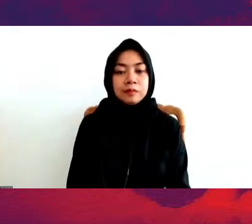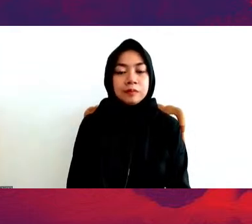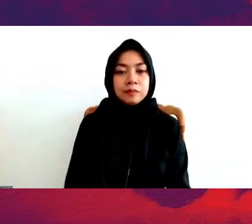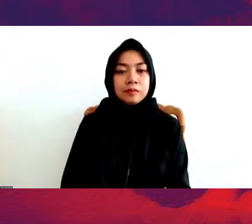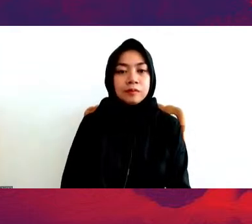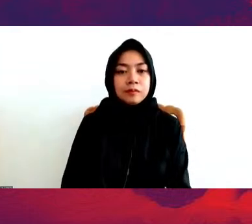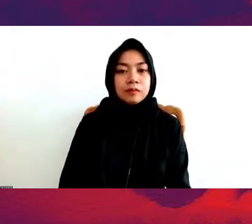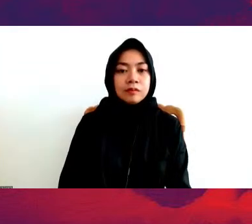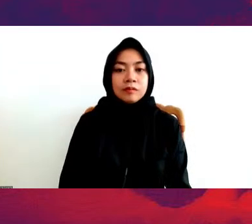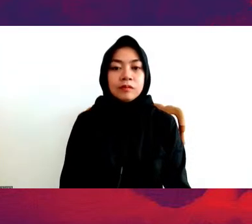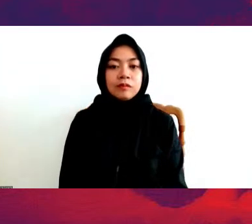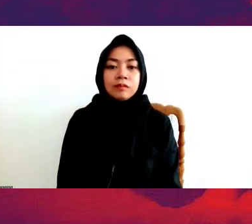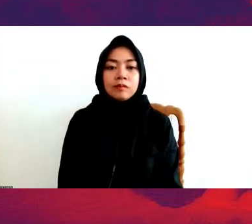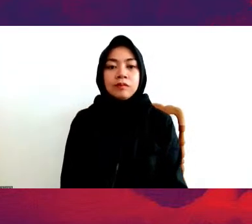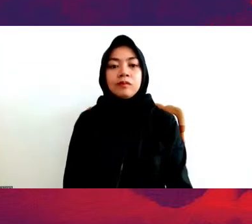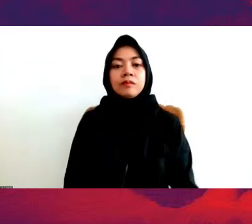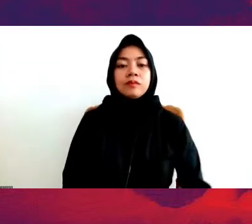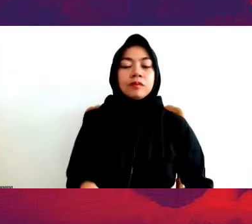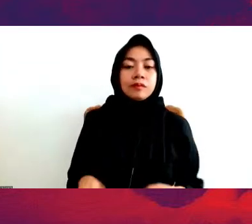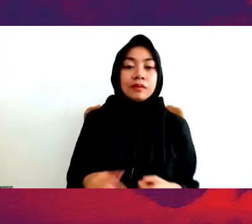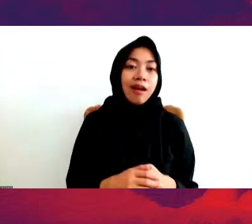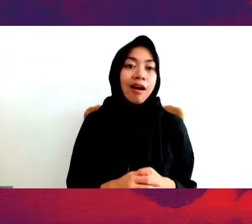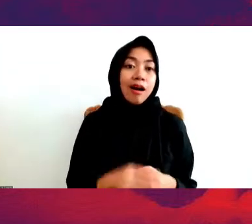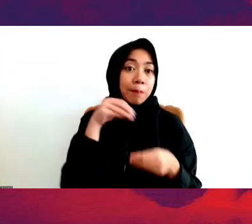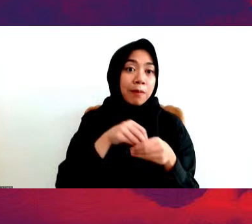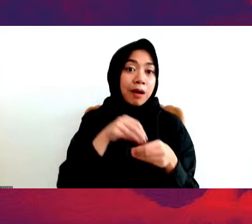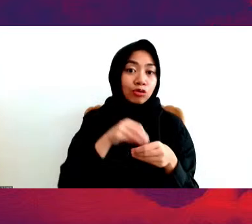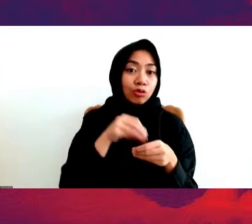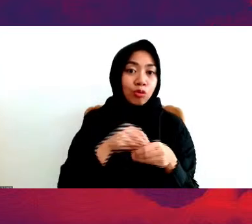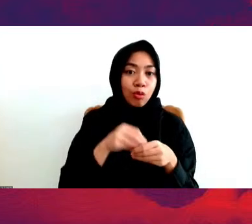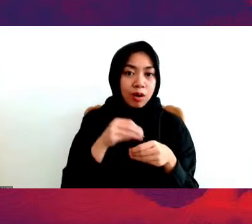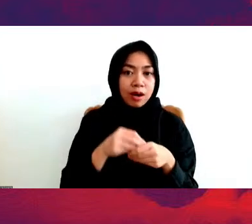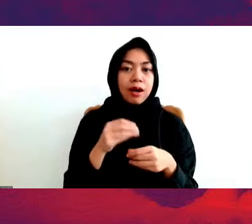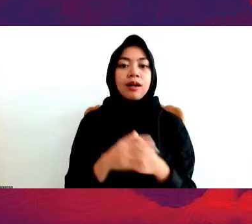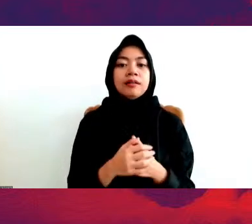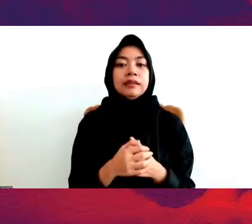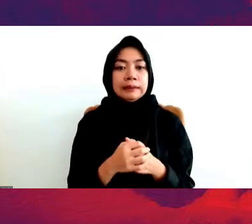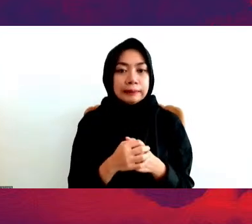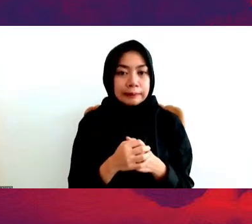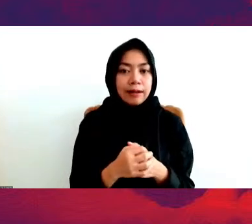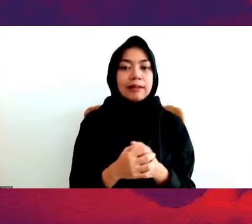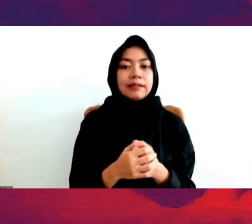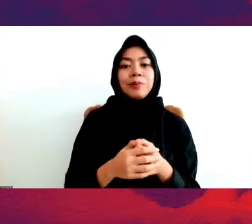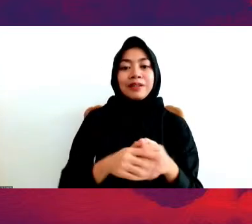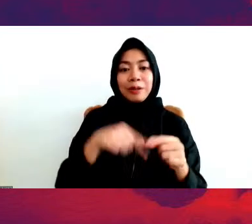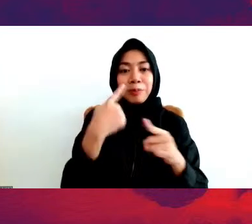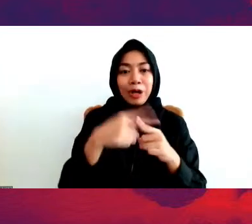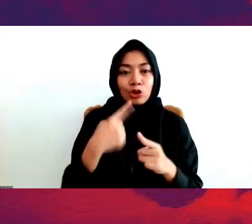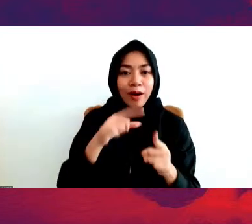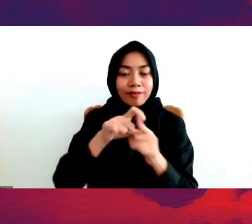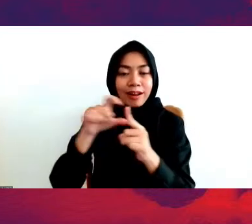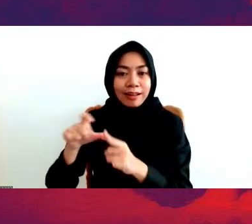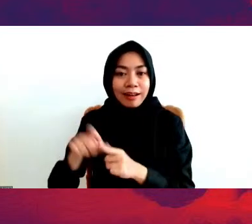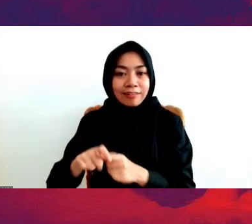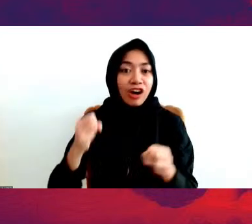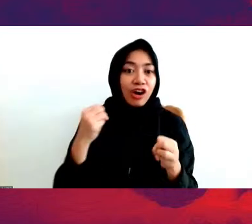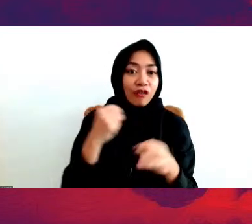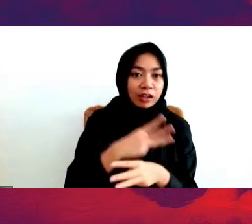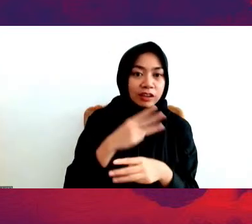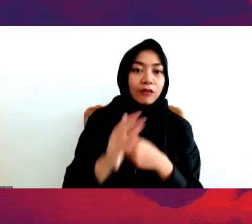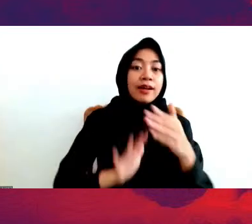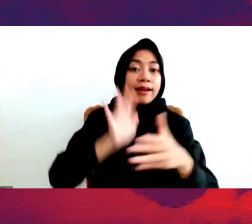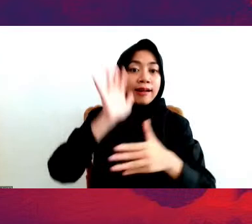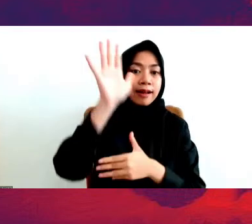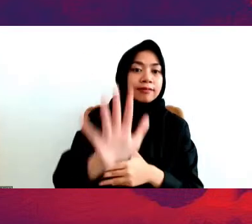This is what we can suggest to build more effective social measures to reach more people. First is expanding food